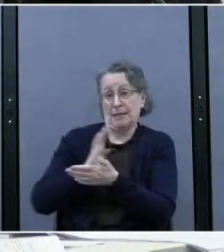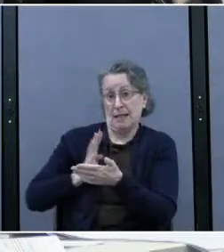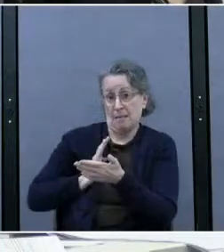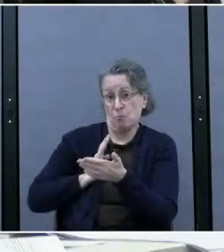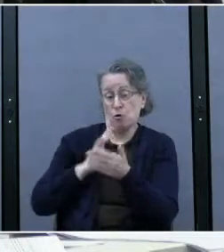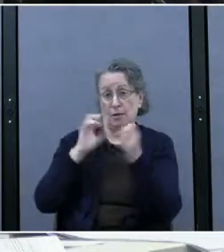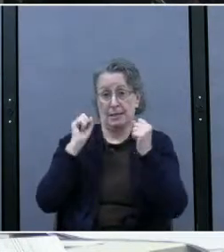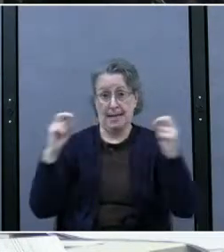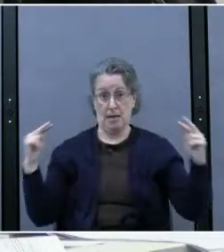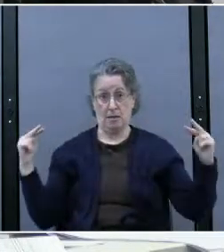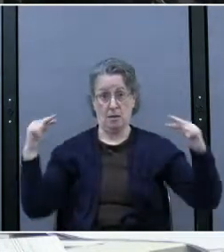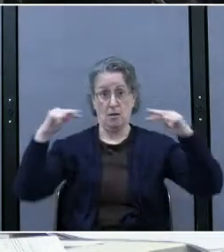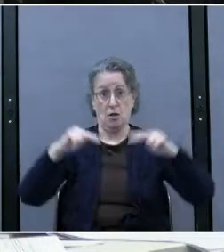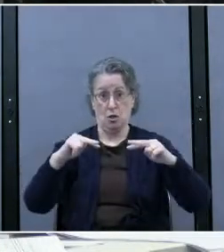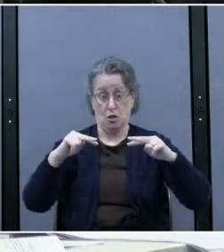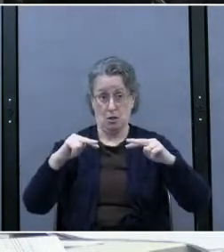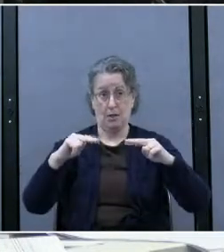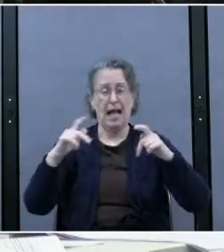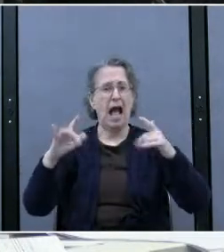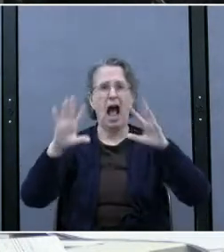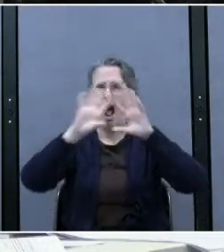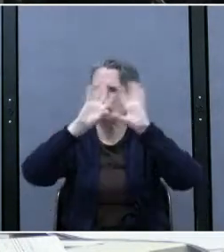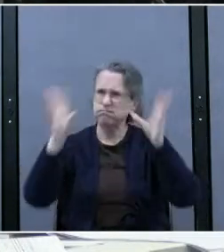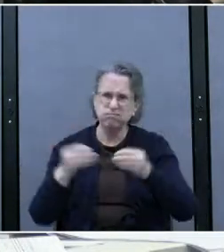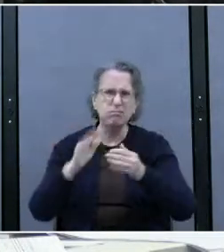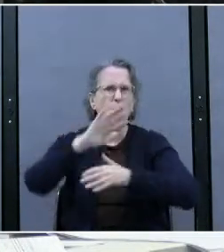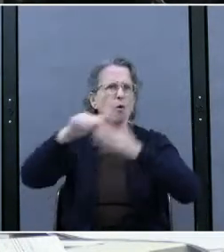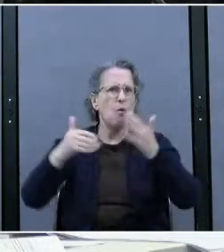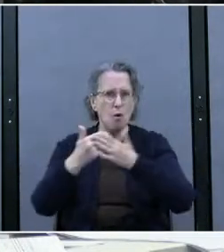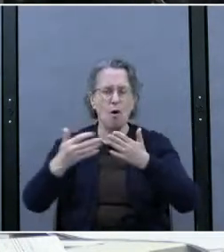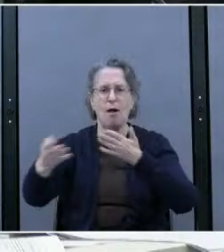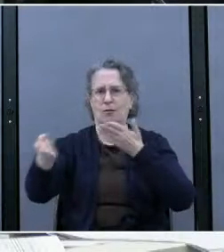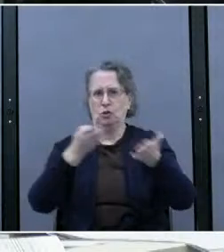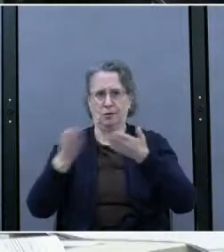and you know, like I've mentioned,